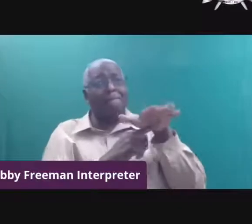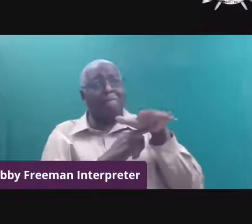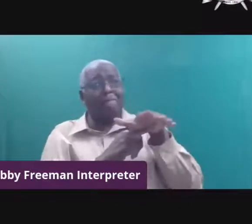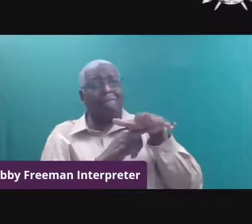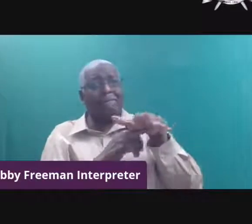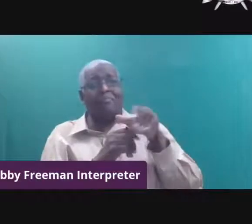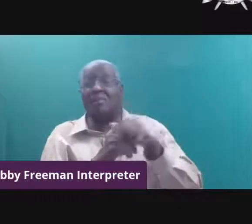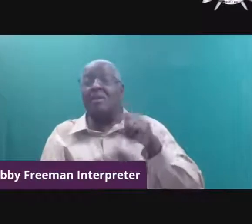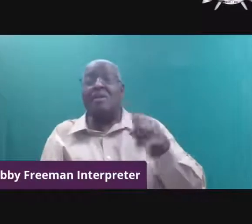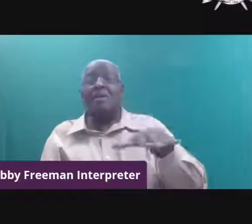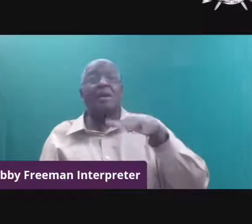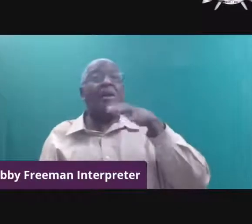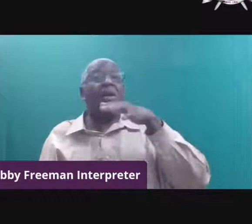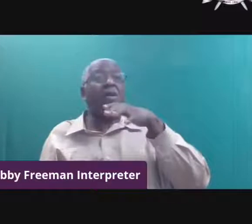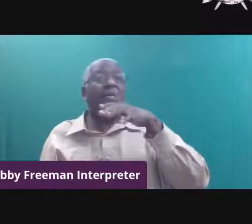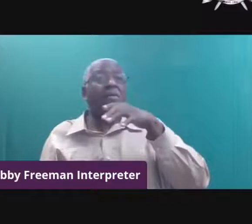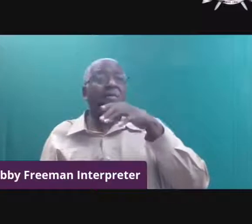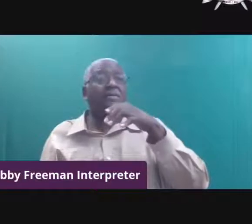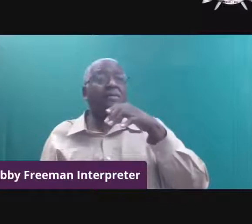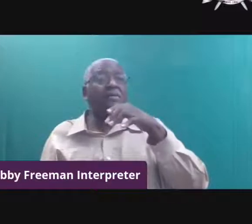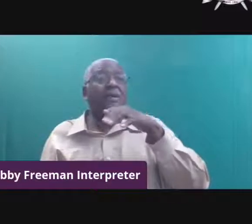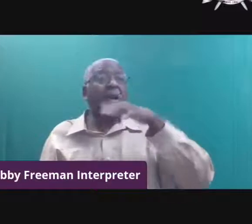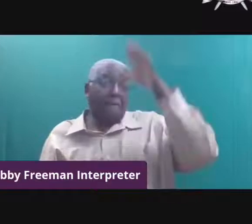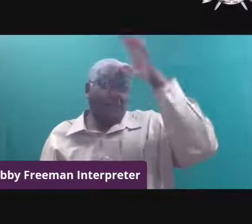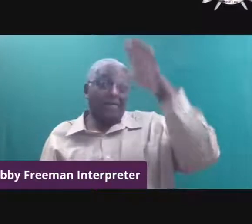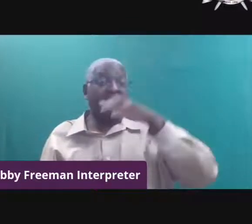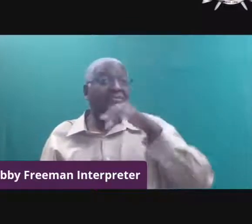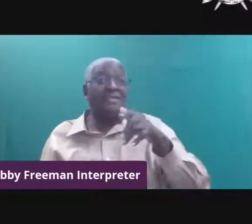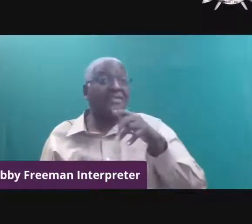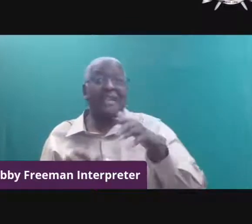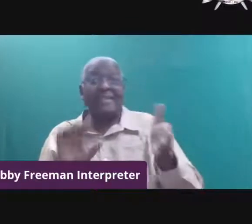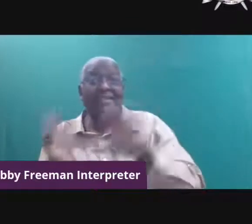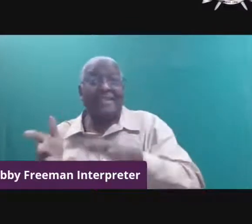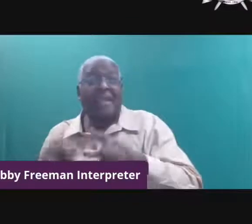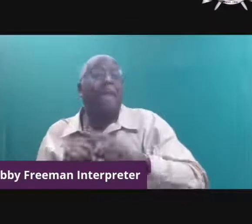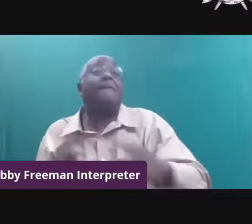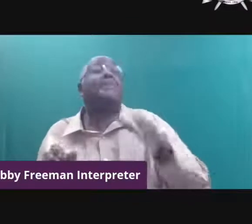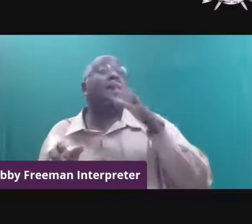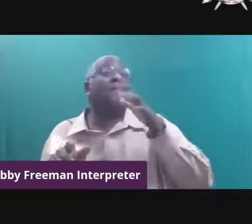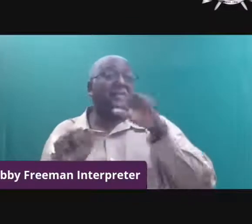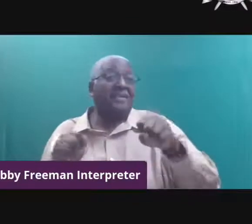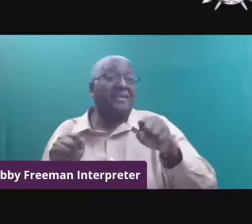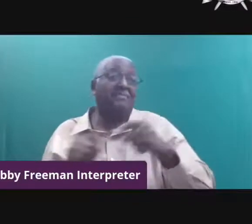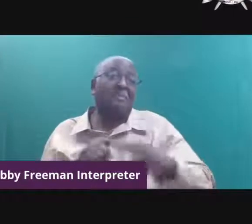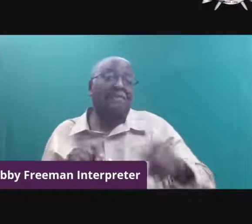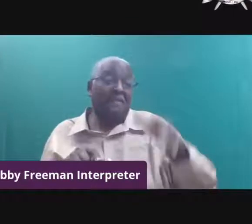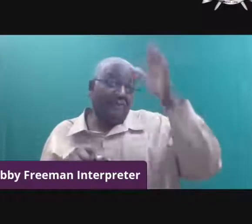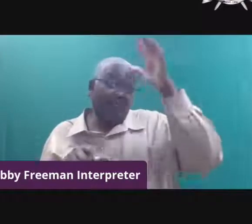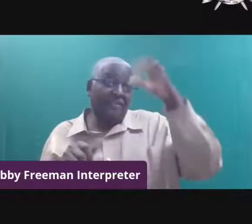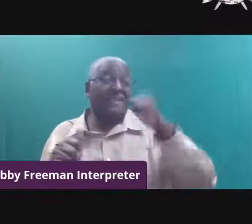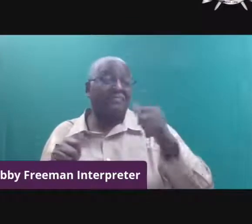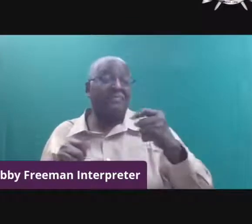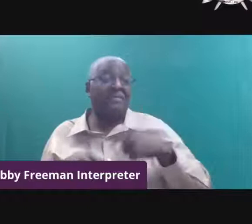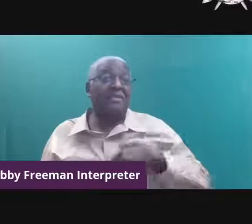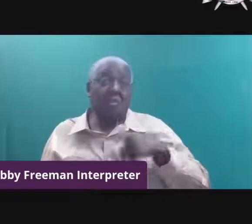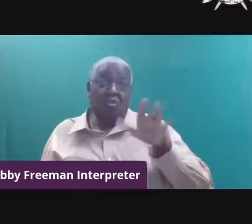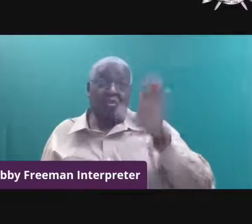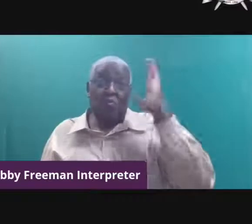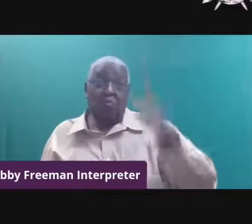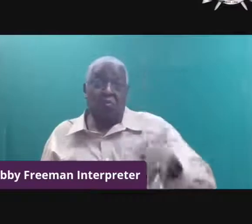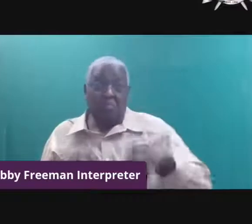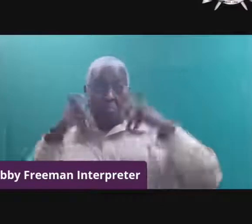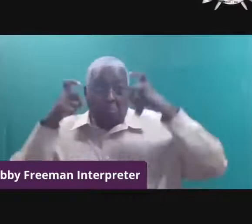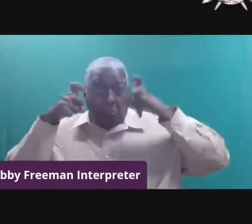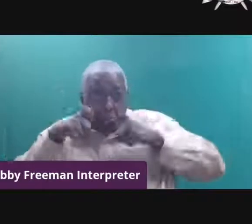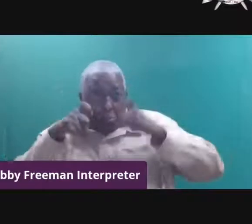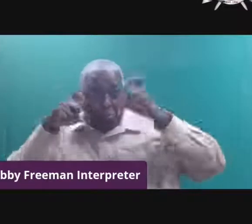aren't dead. Well, her mother is, but her father's not. Now, just spoiler alert, if you ain't seen it, watch it for yourself. You still gonna cry. I cried. But what I found out